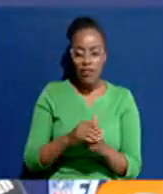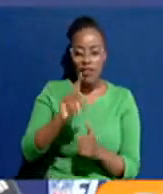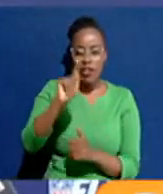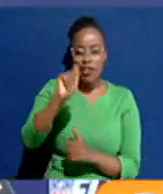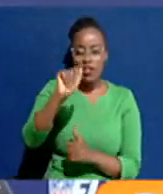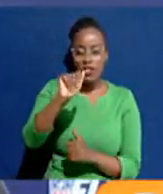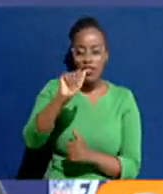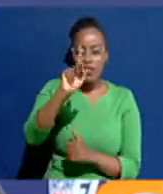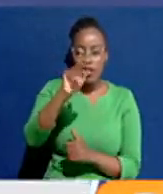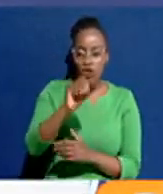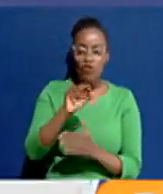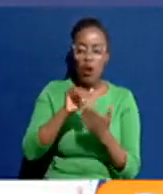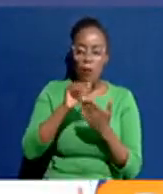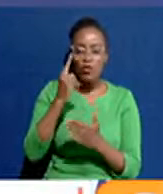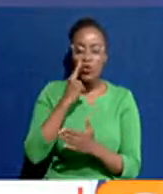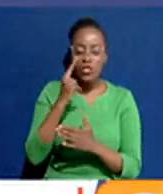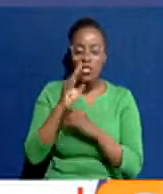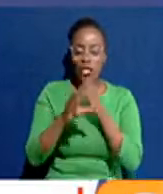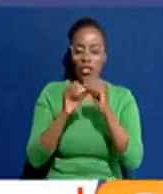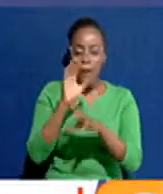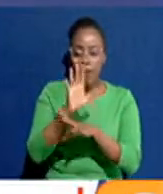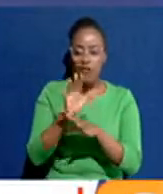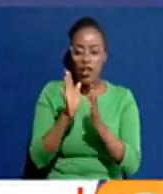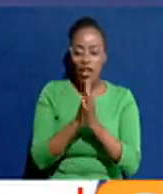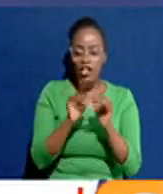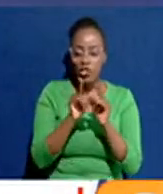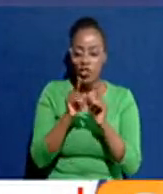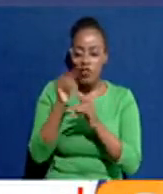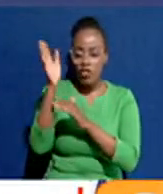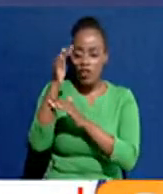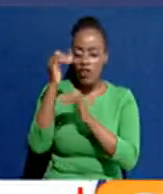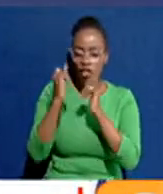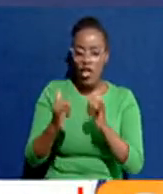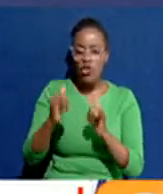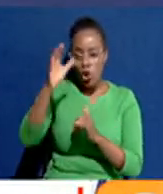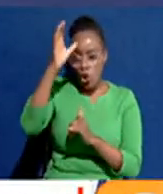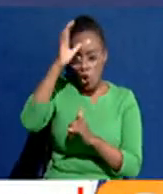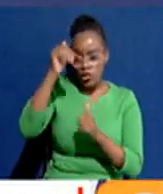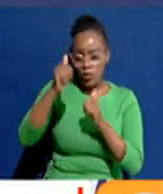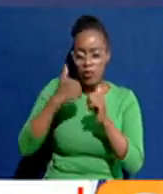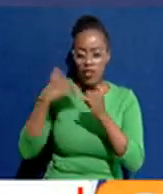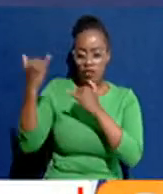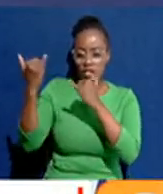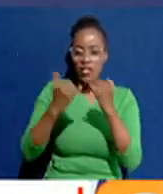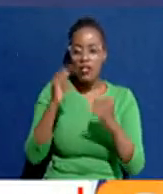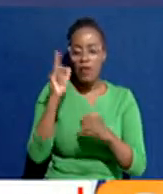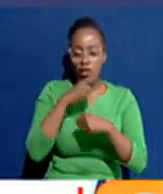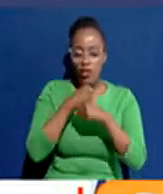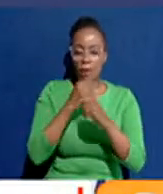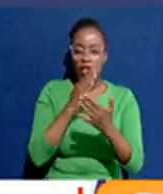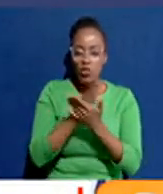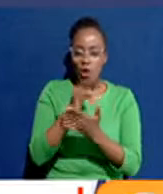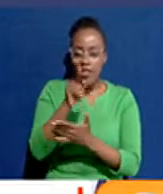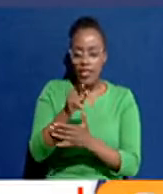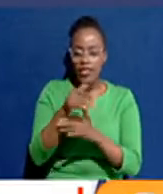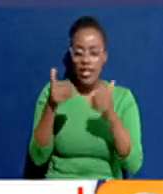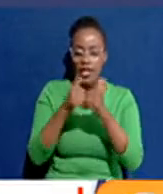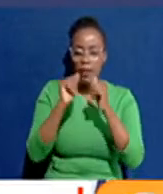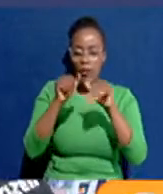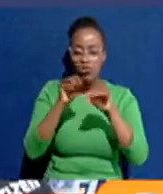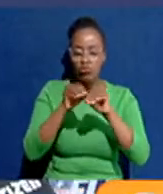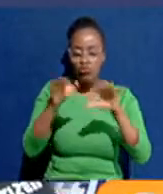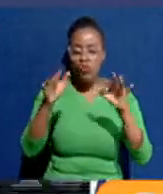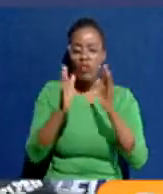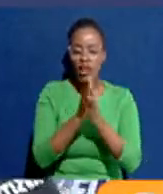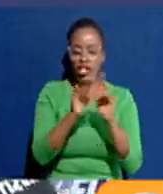one that, you know, mostly seen in the movies. And then the flag is the new concept that has been introduced just, you know, to make sure that the game can be spread all over.